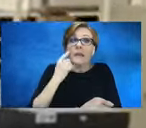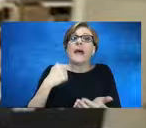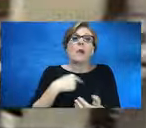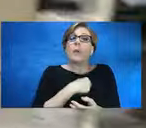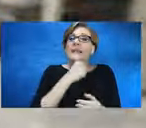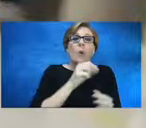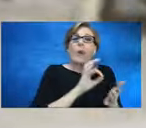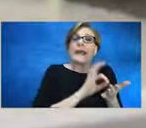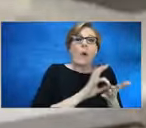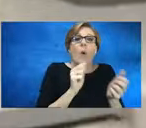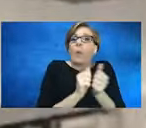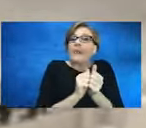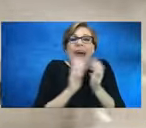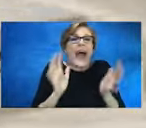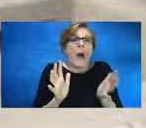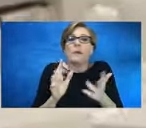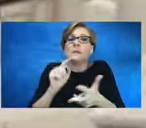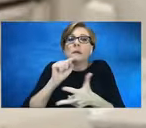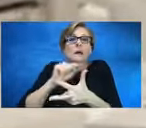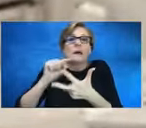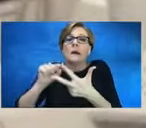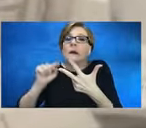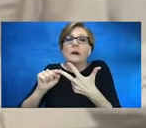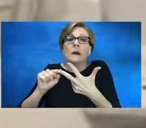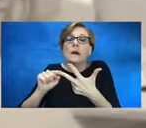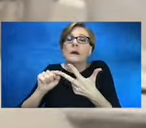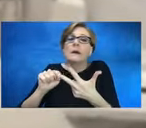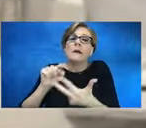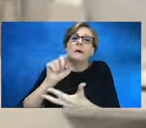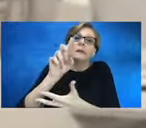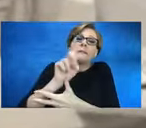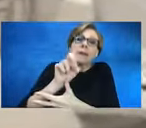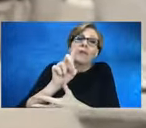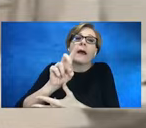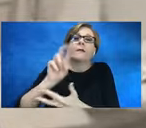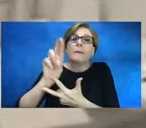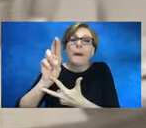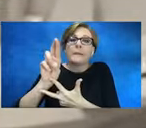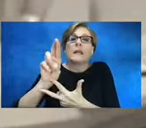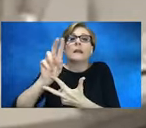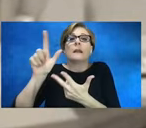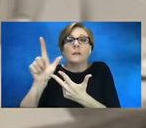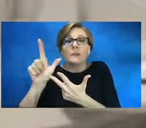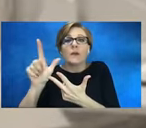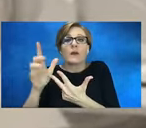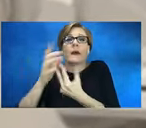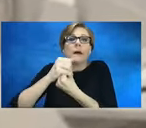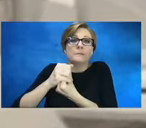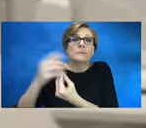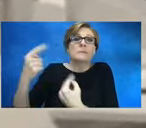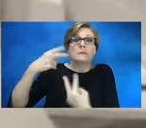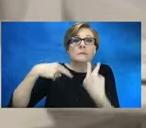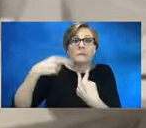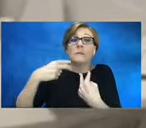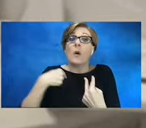that is through these logs. So here's an example. This would be an example of the very first log that we would create for the